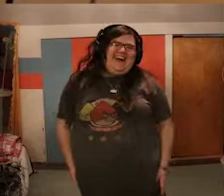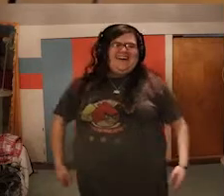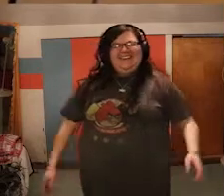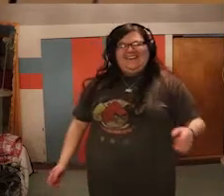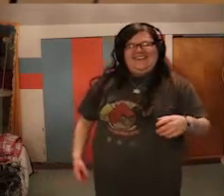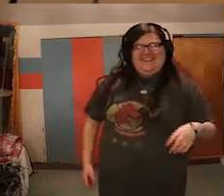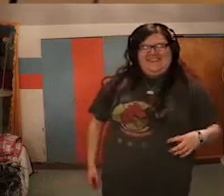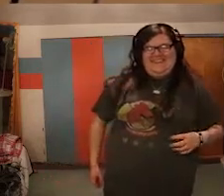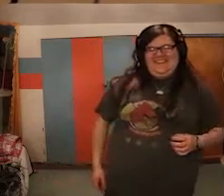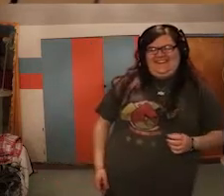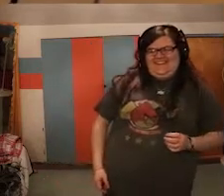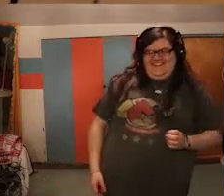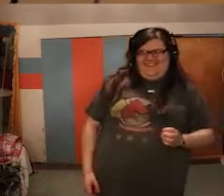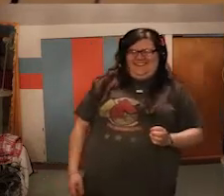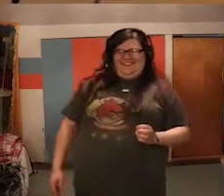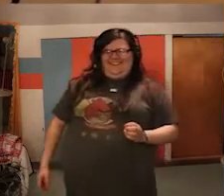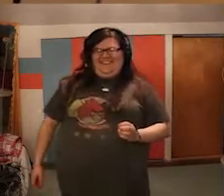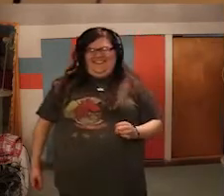Less sarcastic.